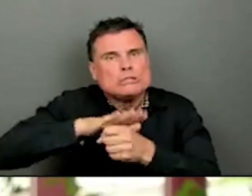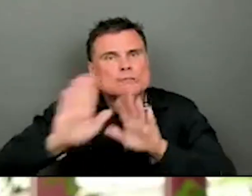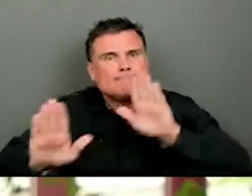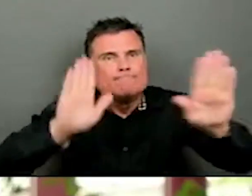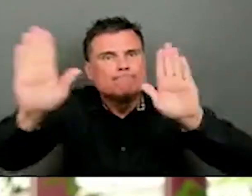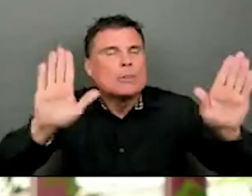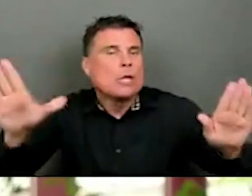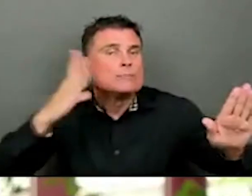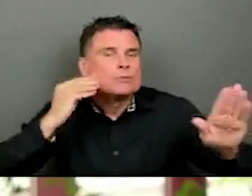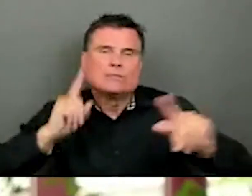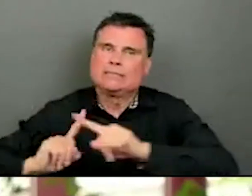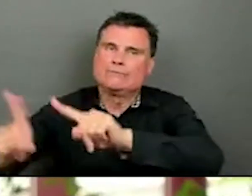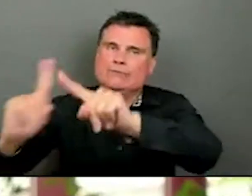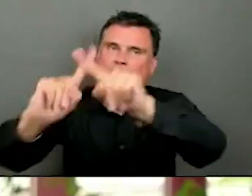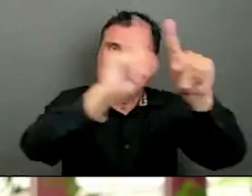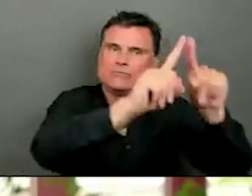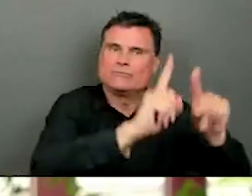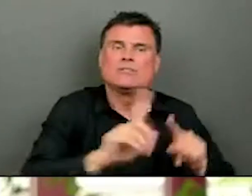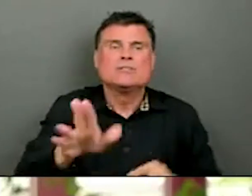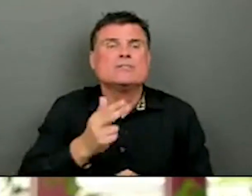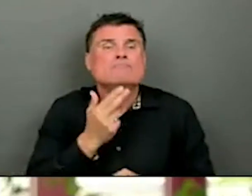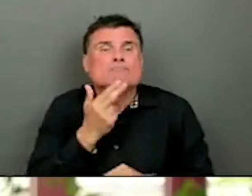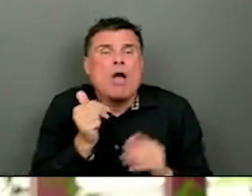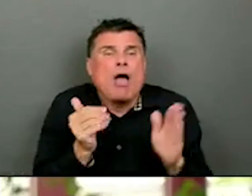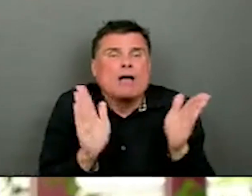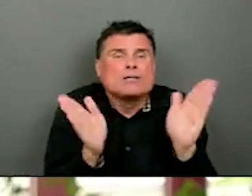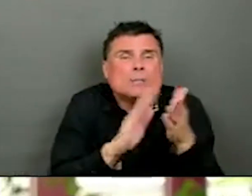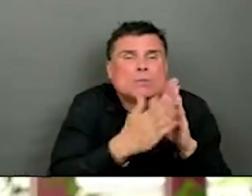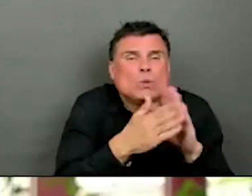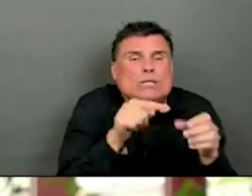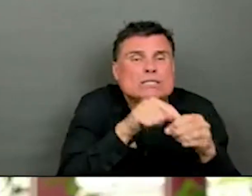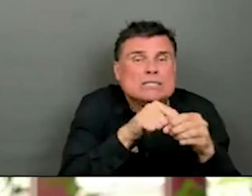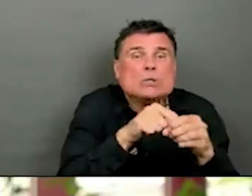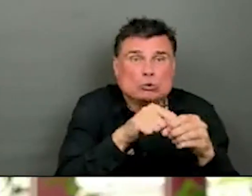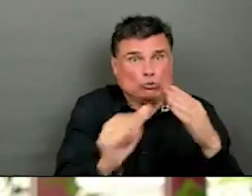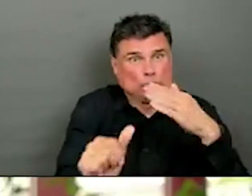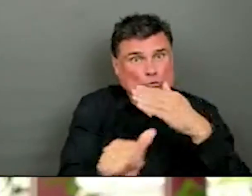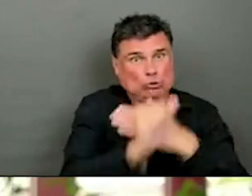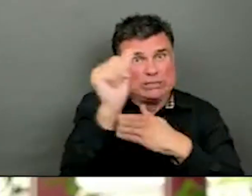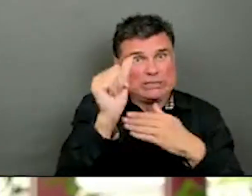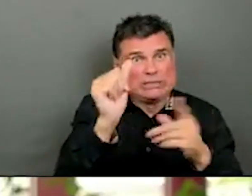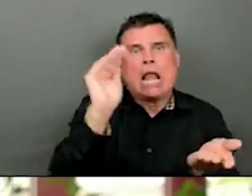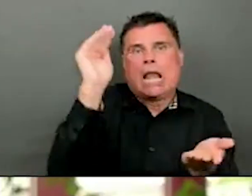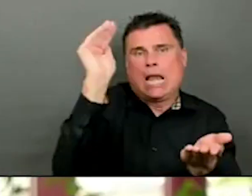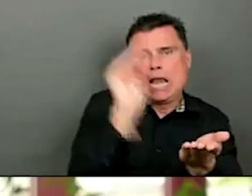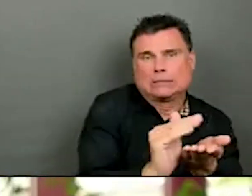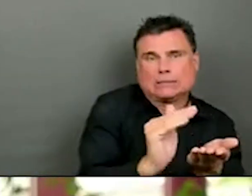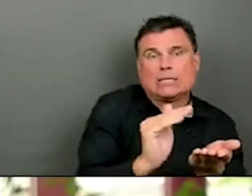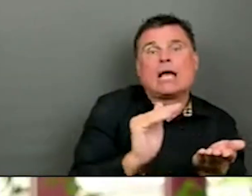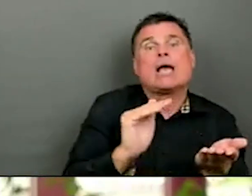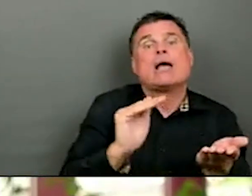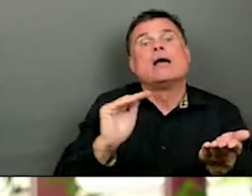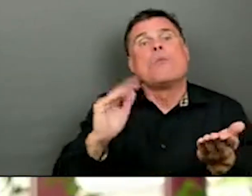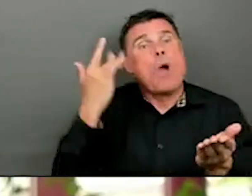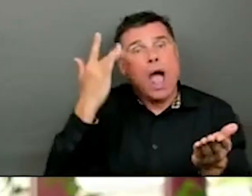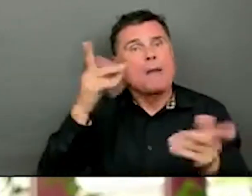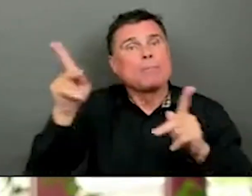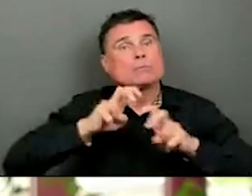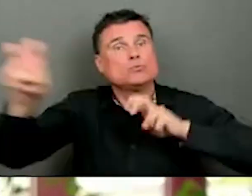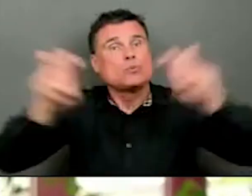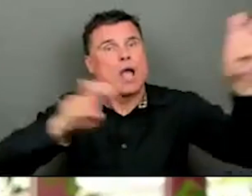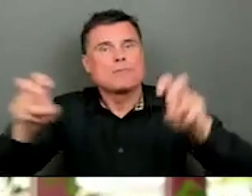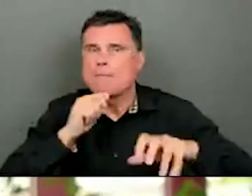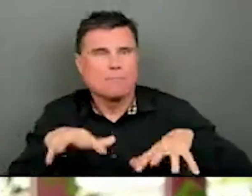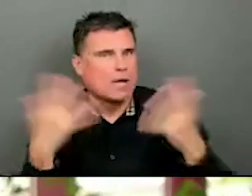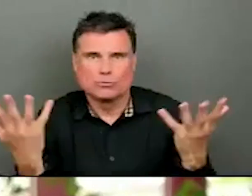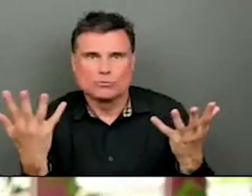rural communities, the risks may be smaller with fewer people coming and going, but we also know that communities